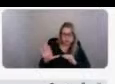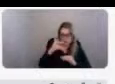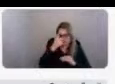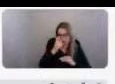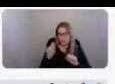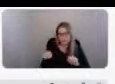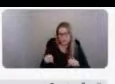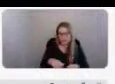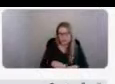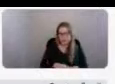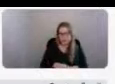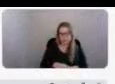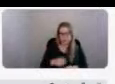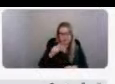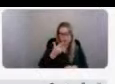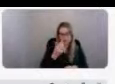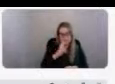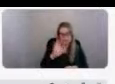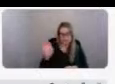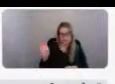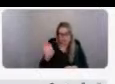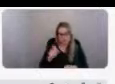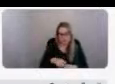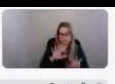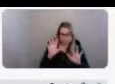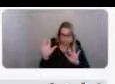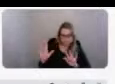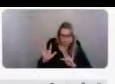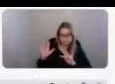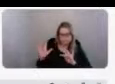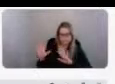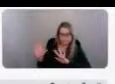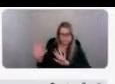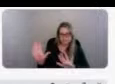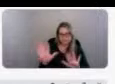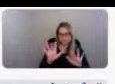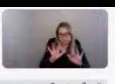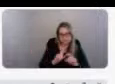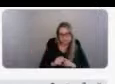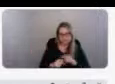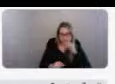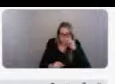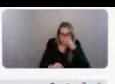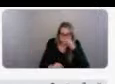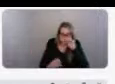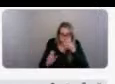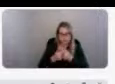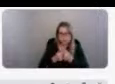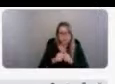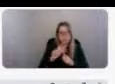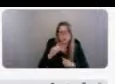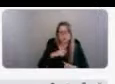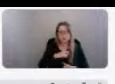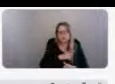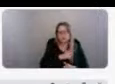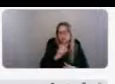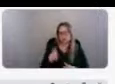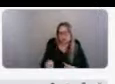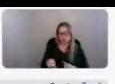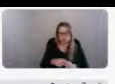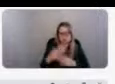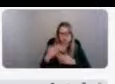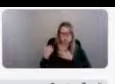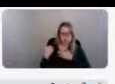could gabby was a beloved example of the kind of leadership possible in a competitive district where legislators have to be accountable and